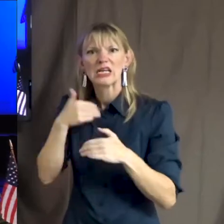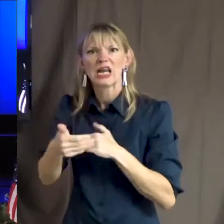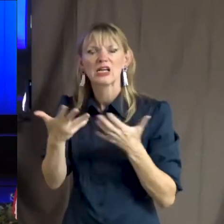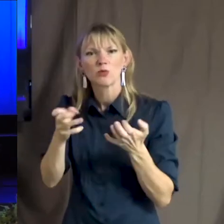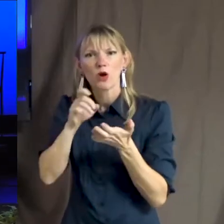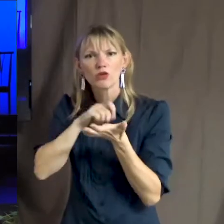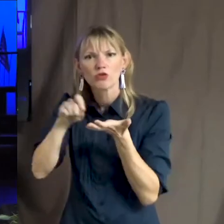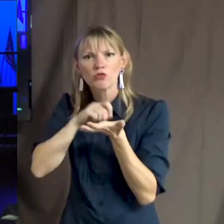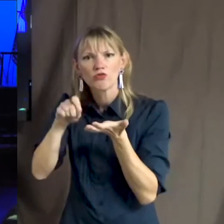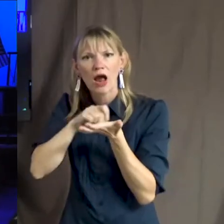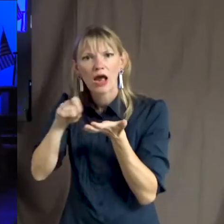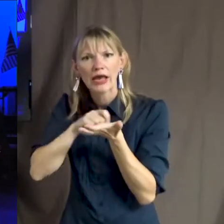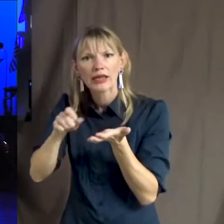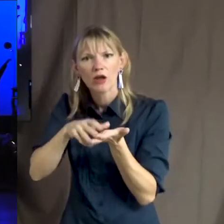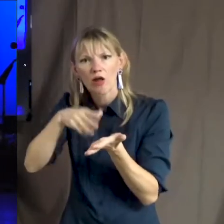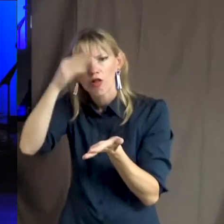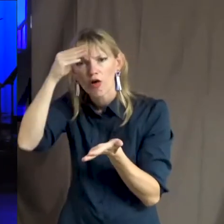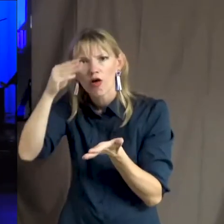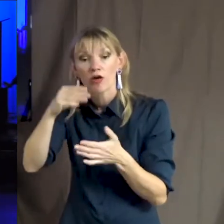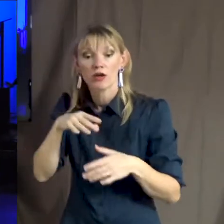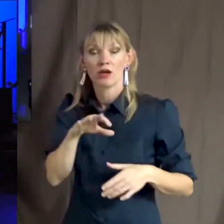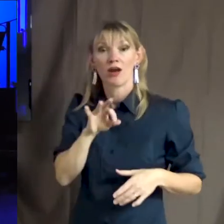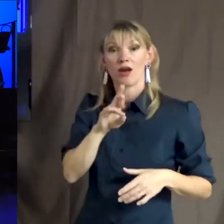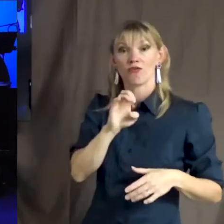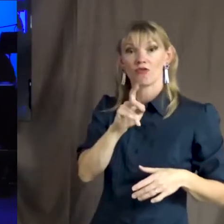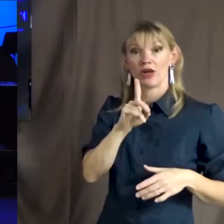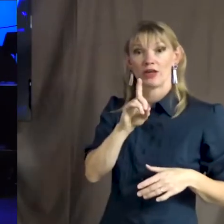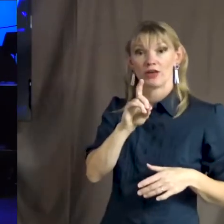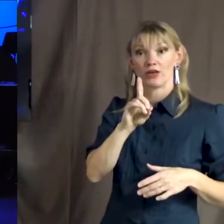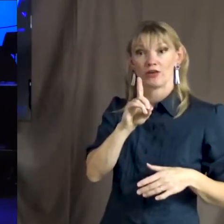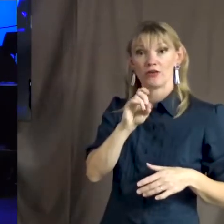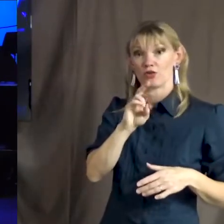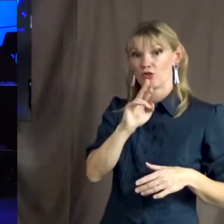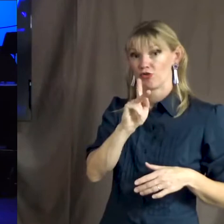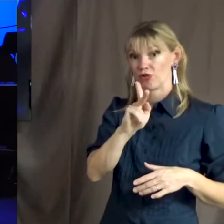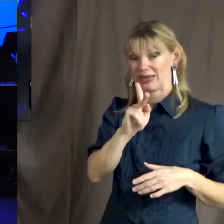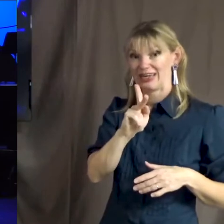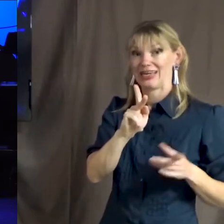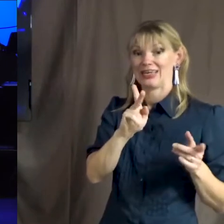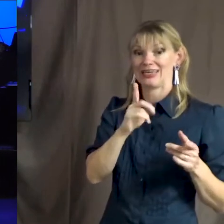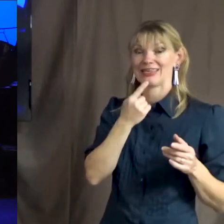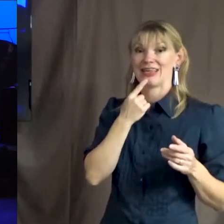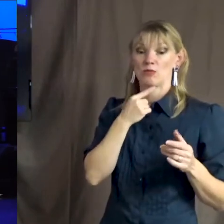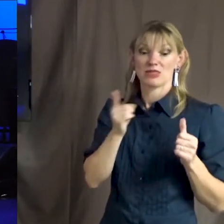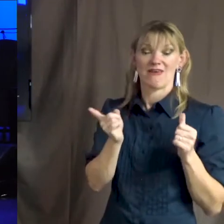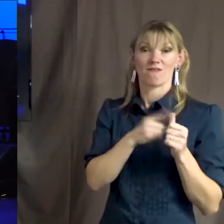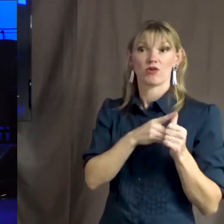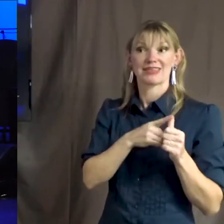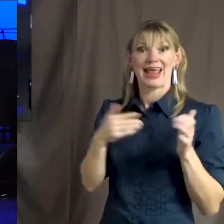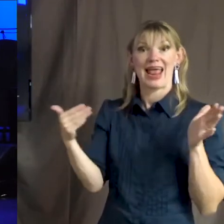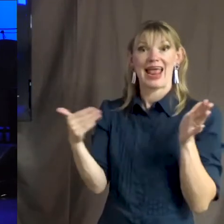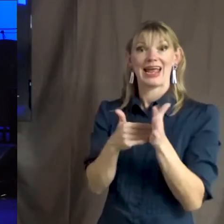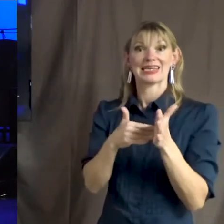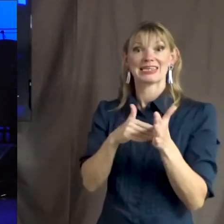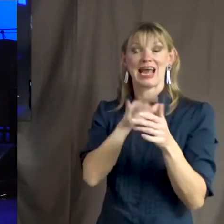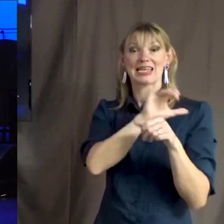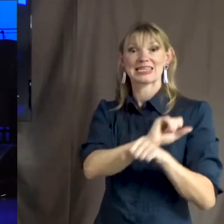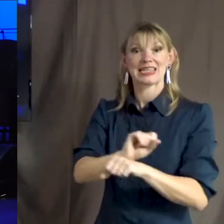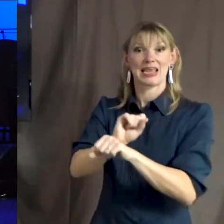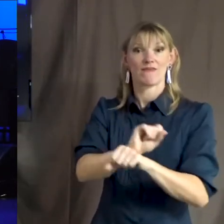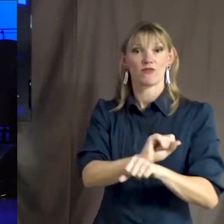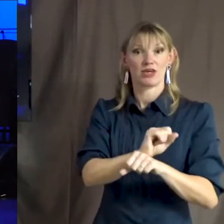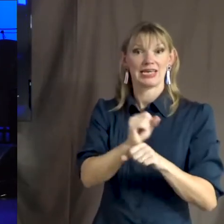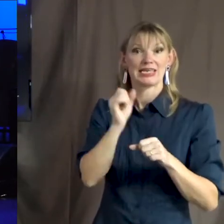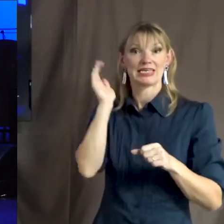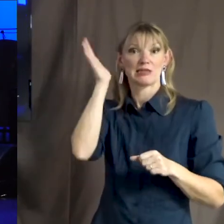write. Frederick would reflect later that it was the first anti-slavery speech he ever heard. And